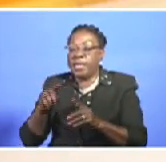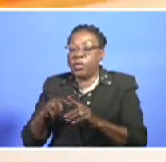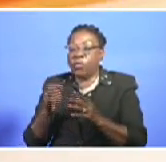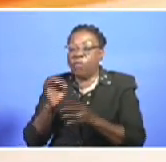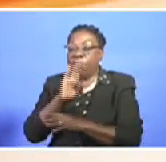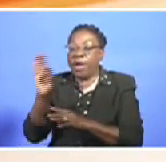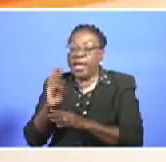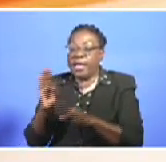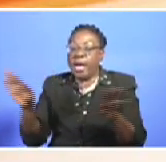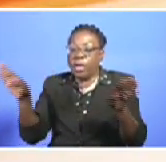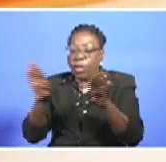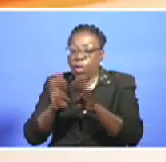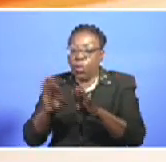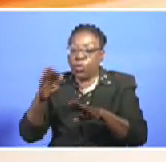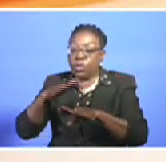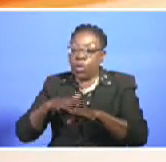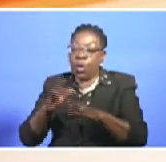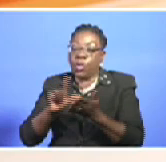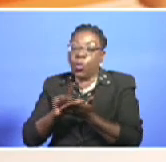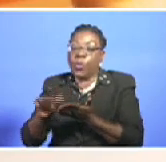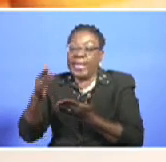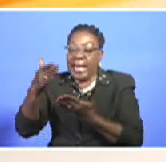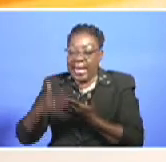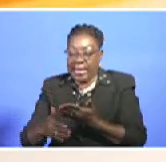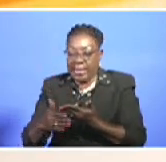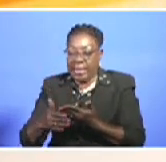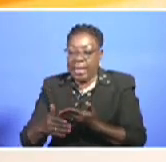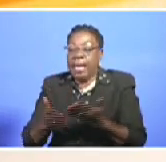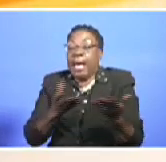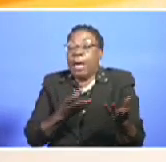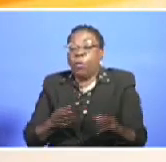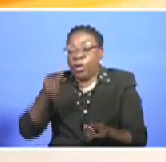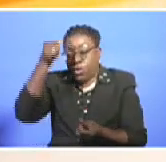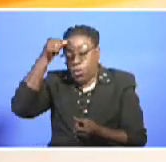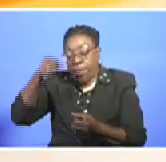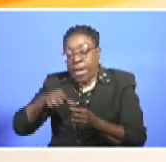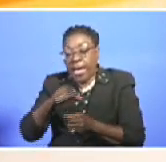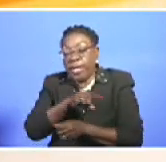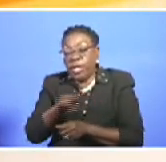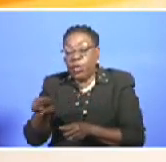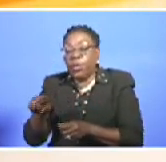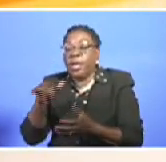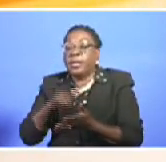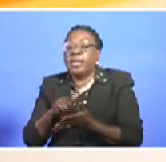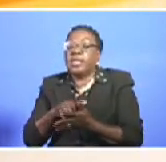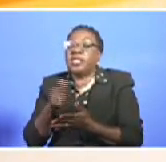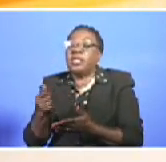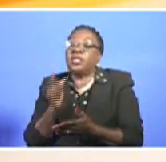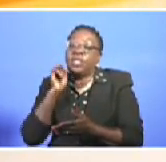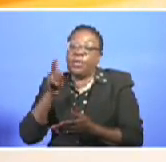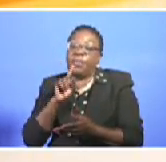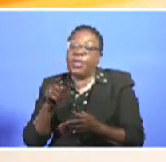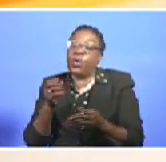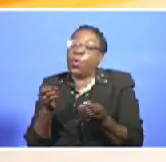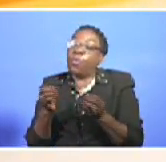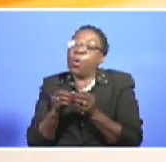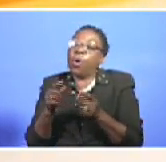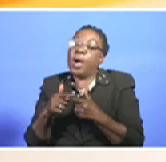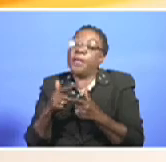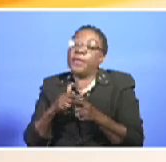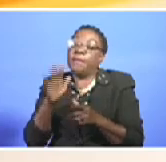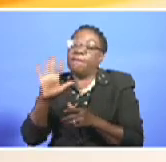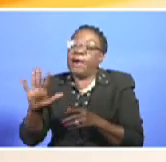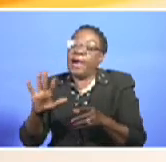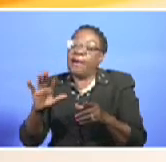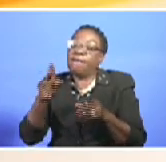weekends. I want to take this opportunity to remind you that there should be no greater than 5 persons in a group attending beaches